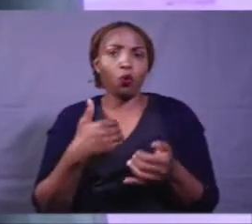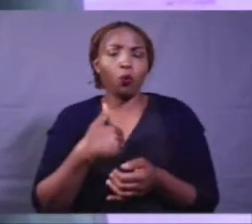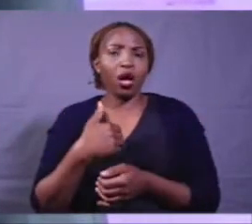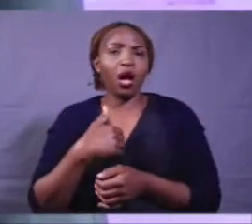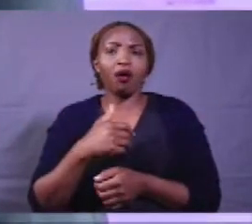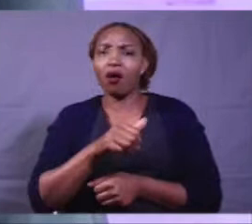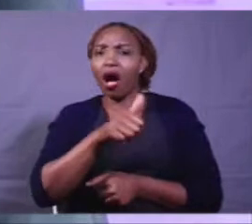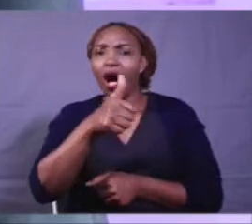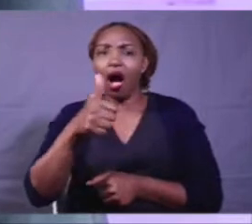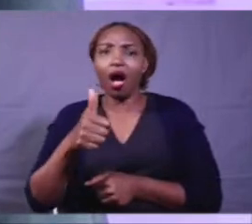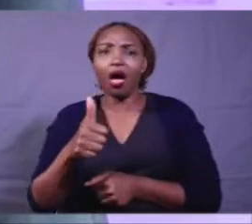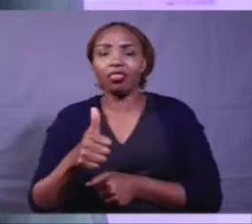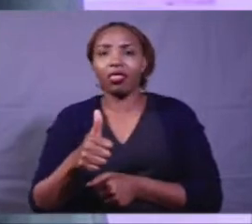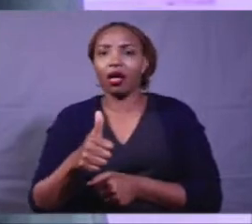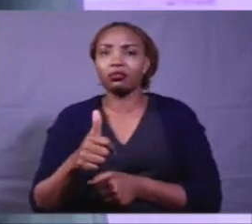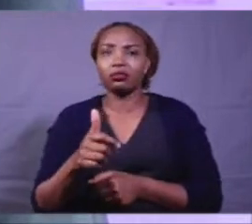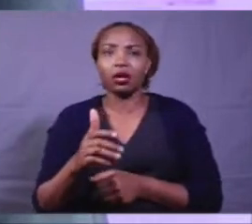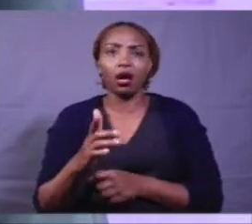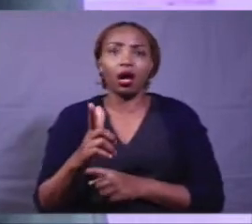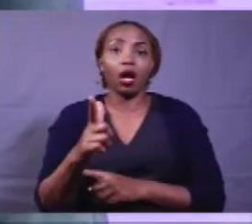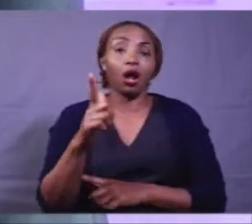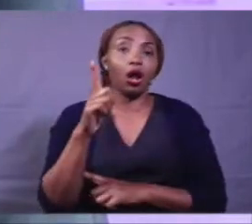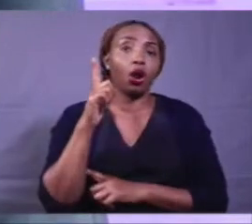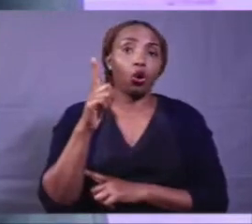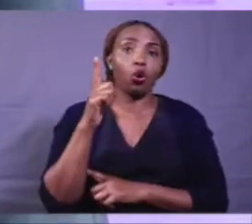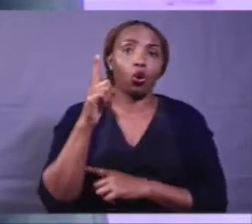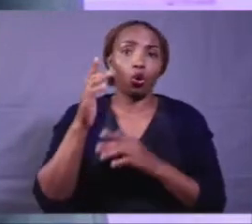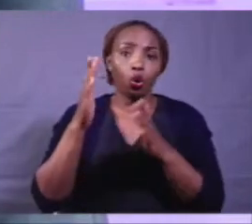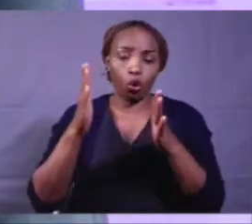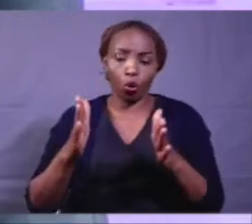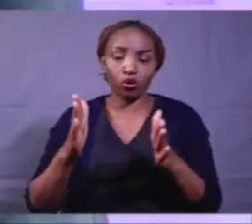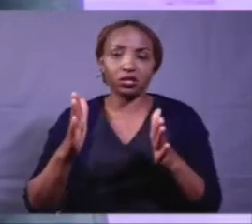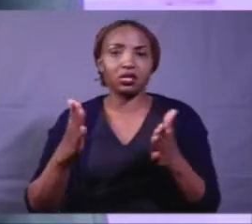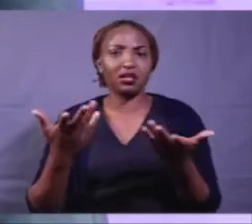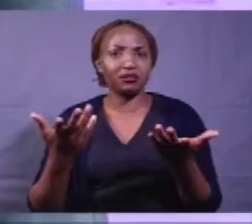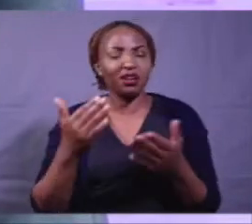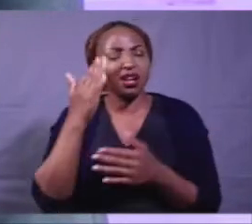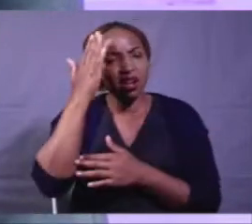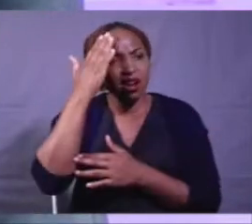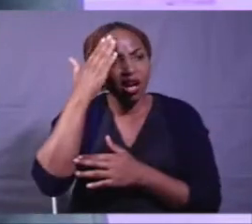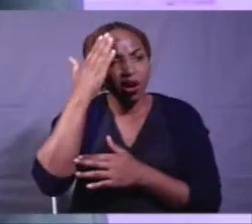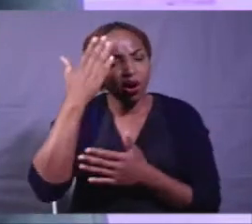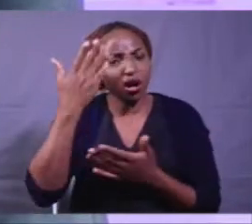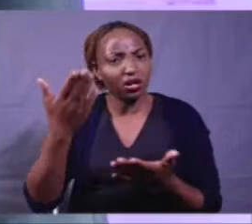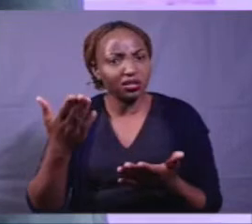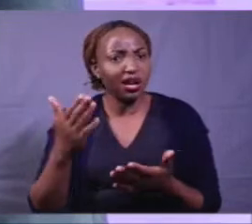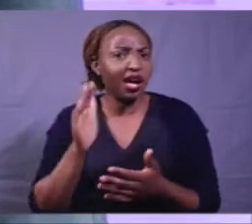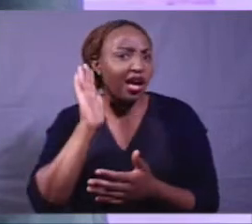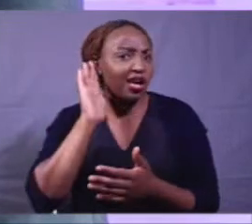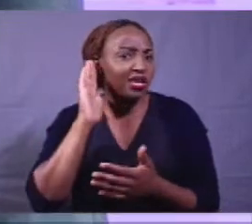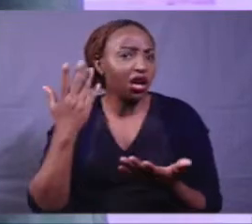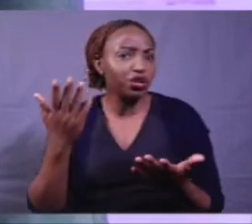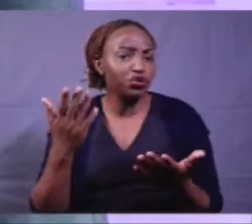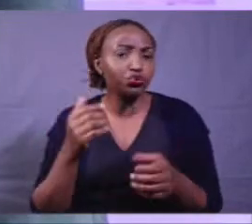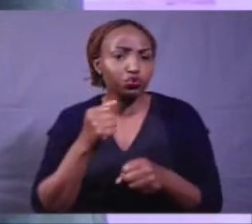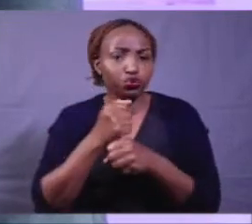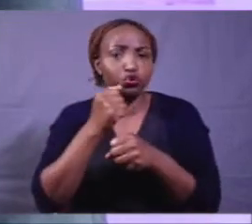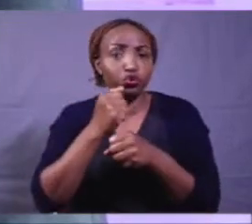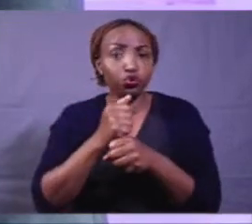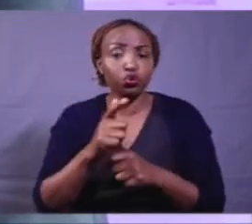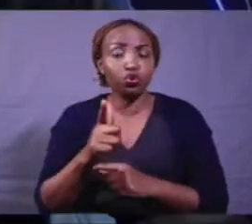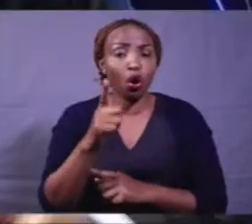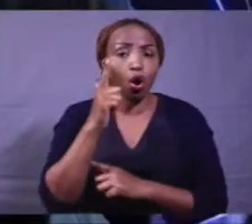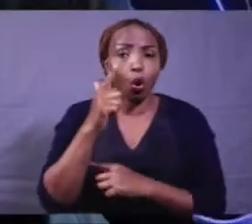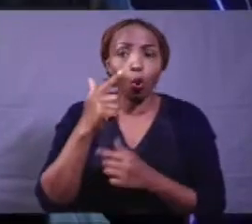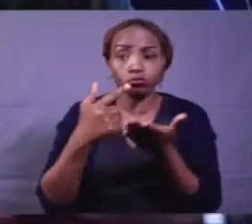that nowadays you do litigation from the comfort of your laptop. Yeah, so that's... Can you just shed more light, because that